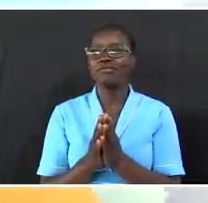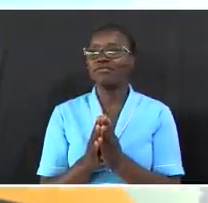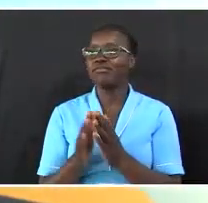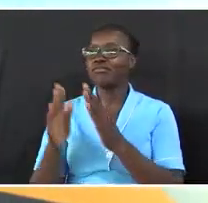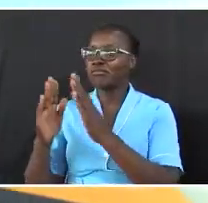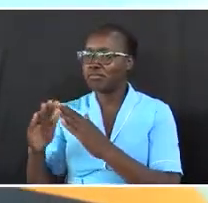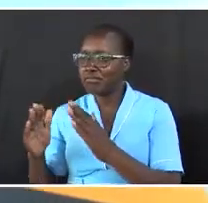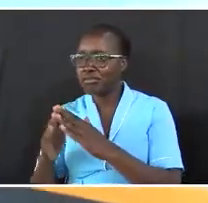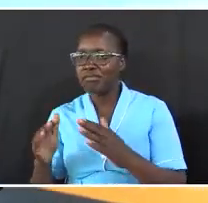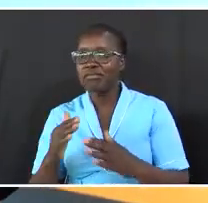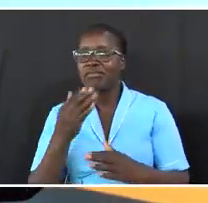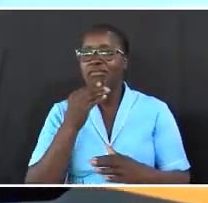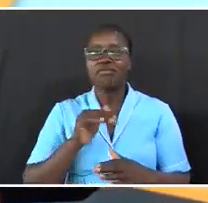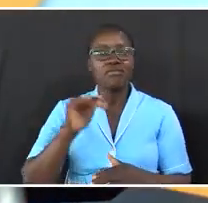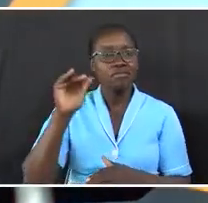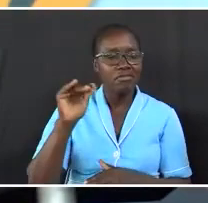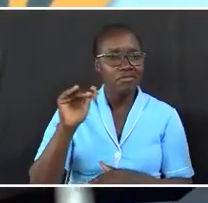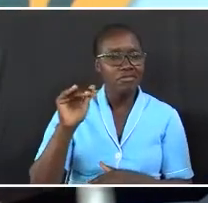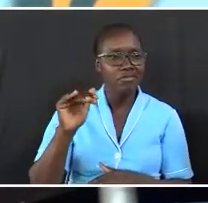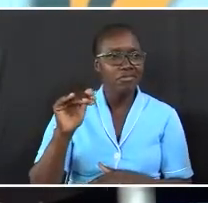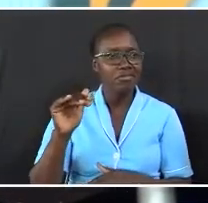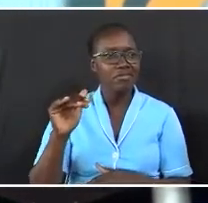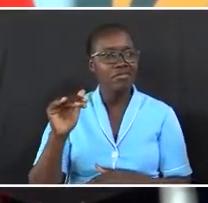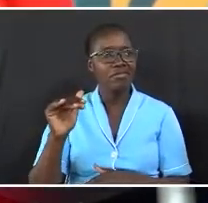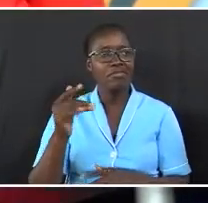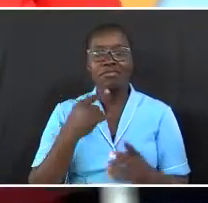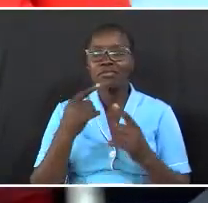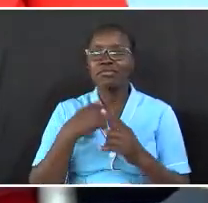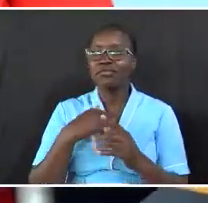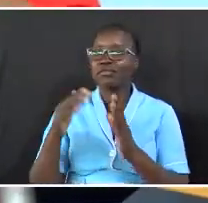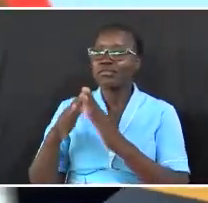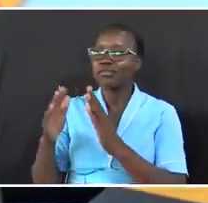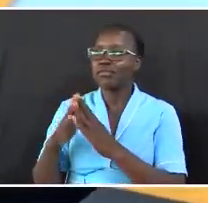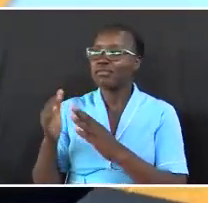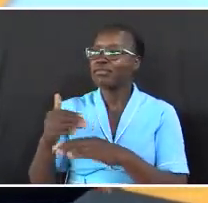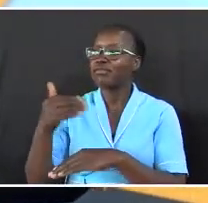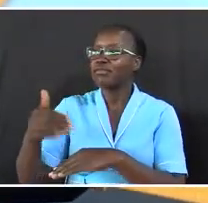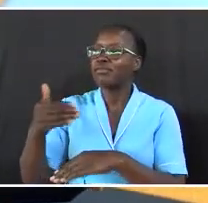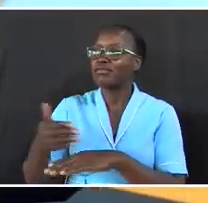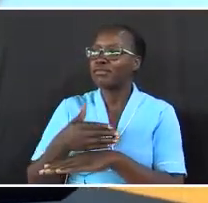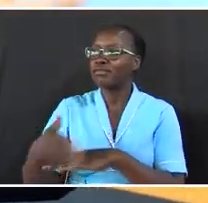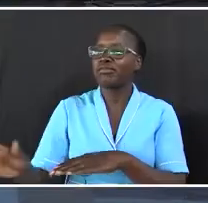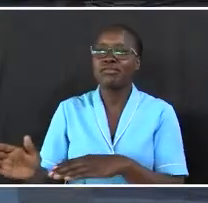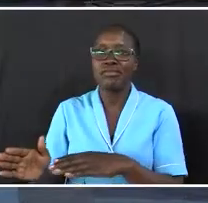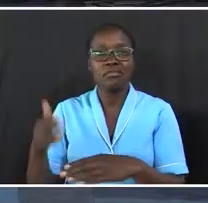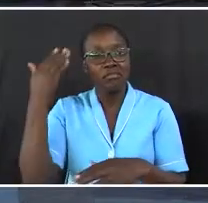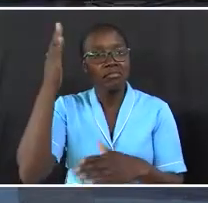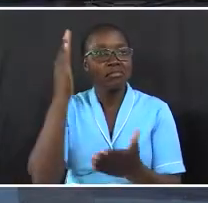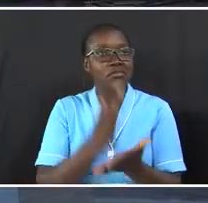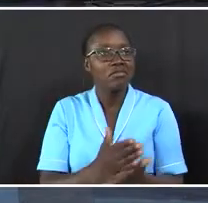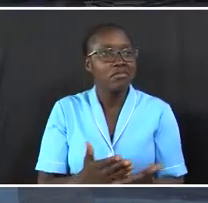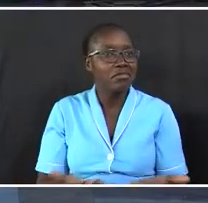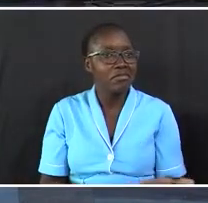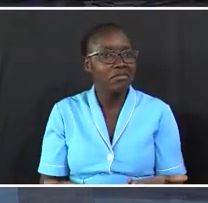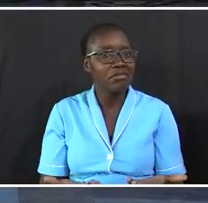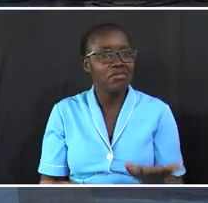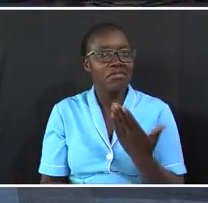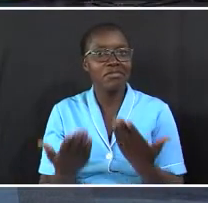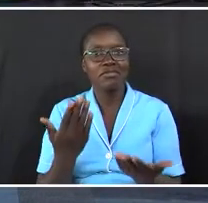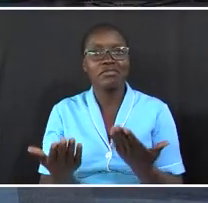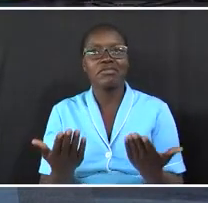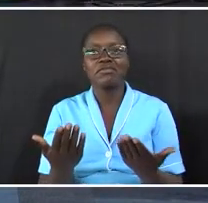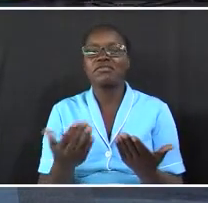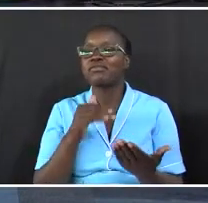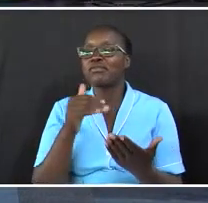Arsenal, Manchester. He tells me that Arsenal is always losing. I don't know if it's true. Maybe it's because he's not